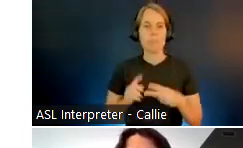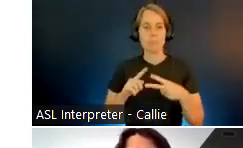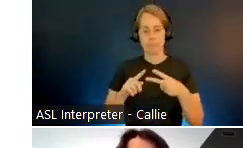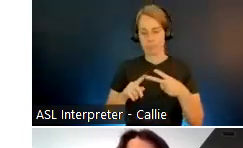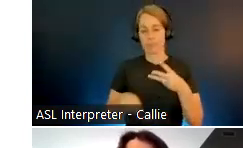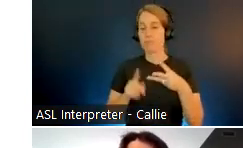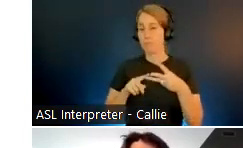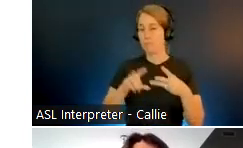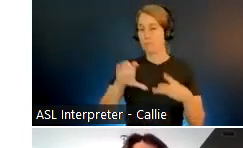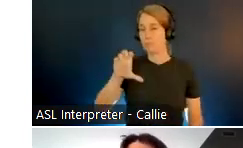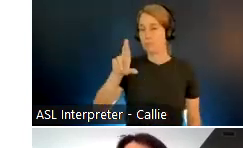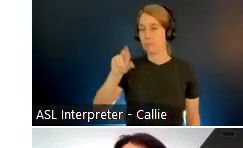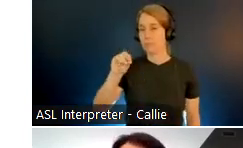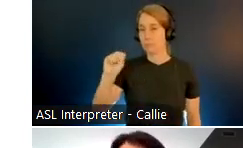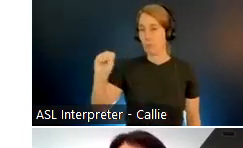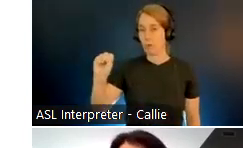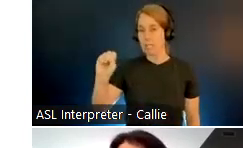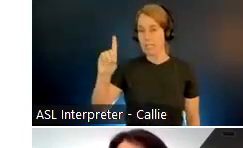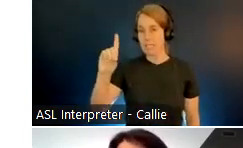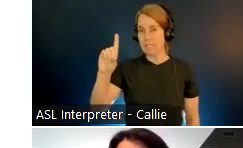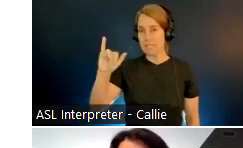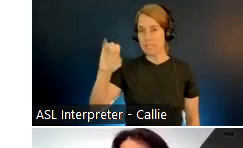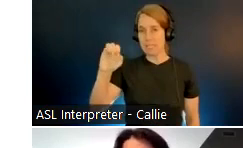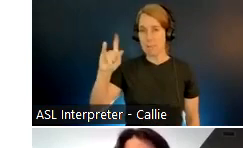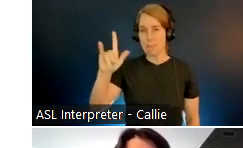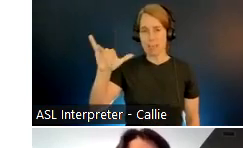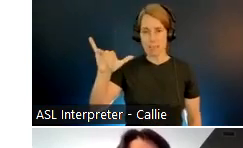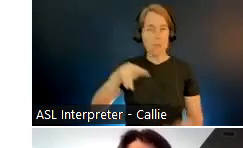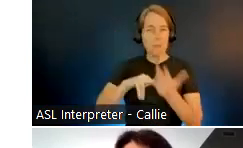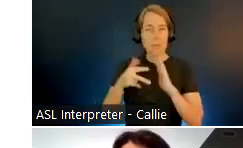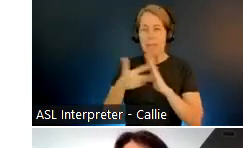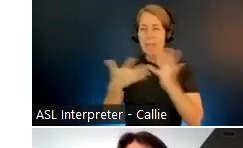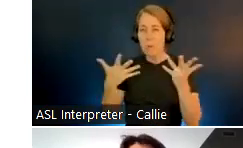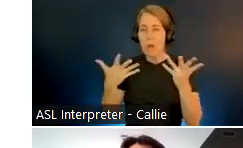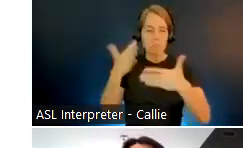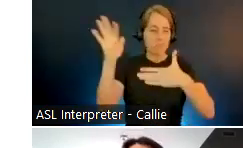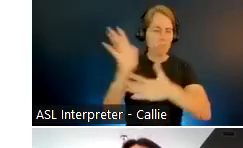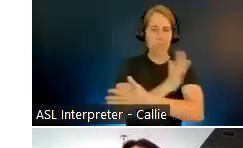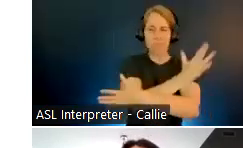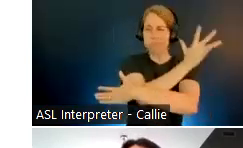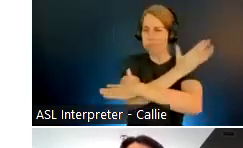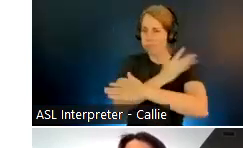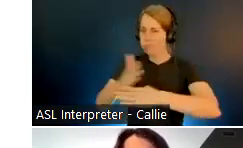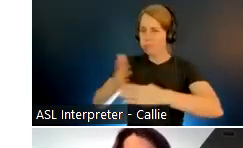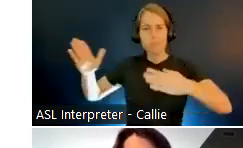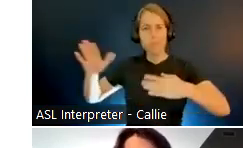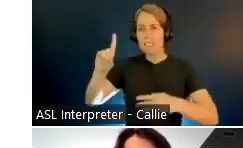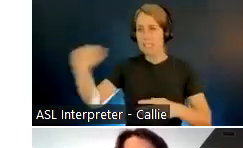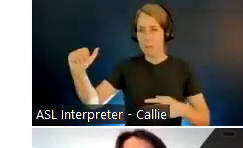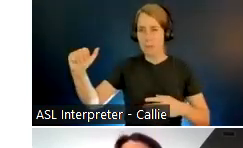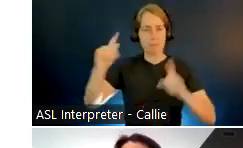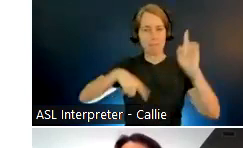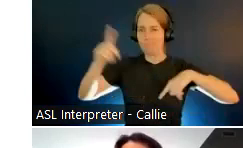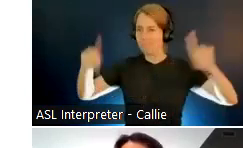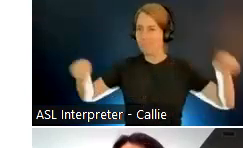So we serve individuals with all different types of disabilities. So any type of disability you can